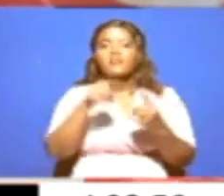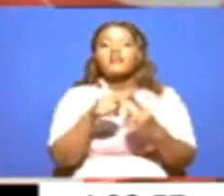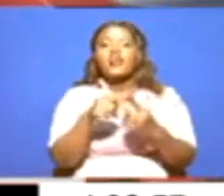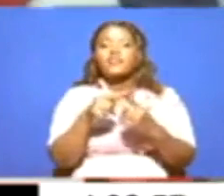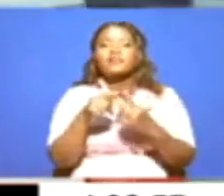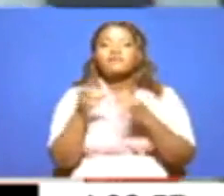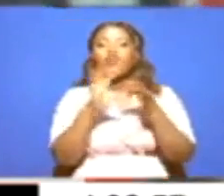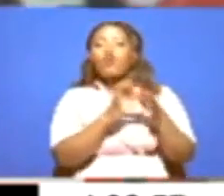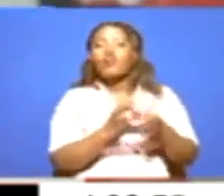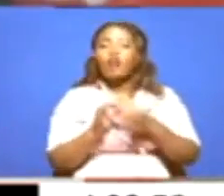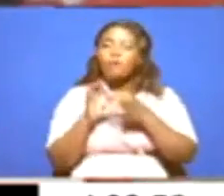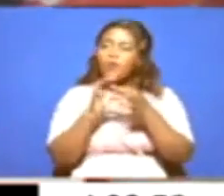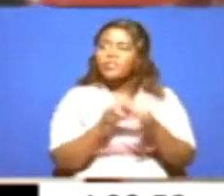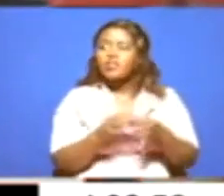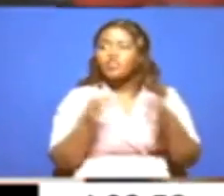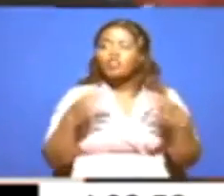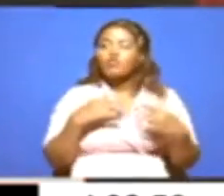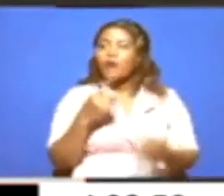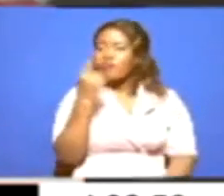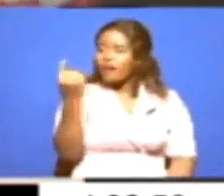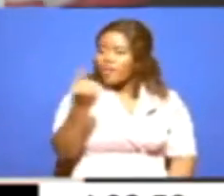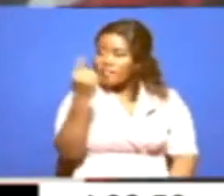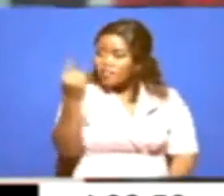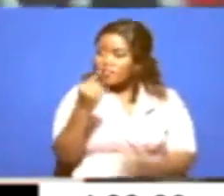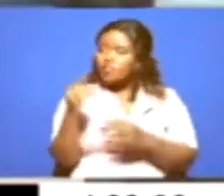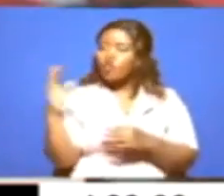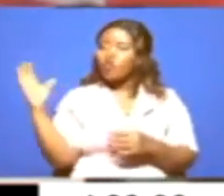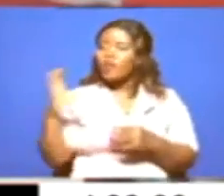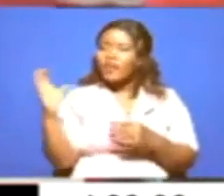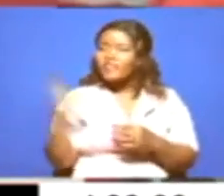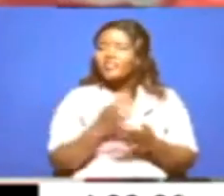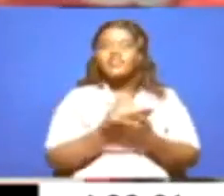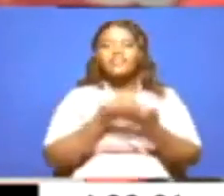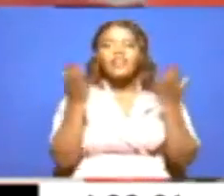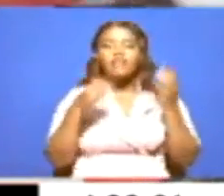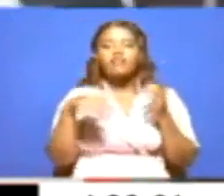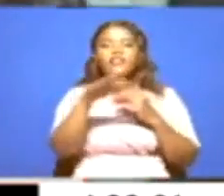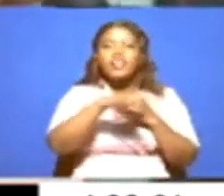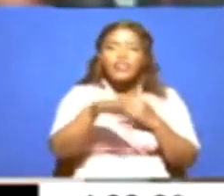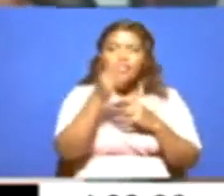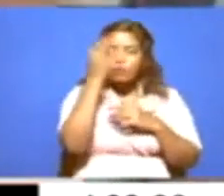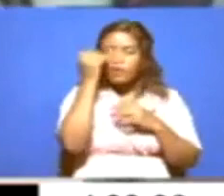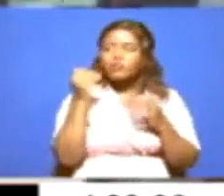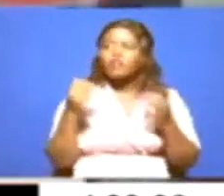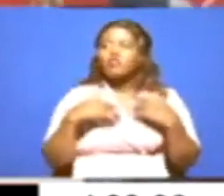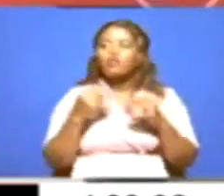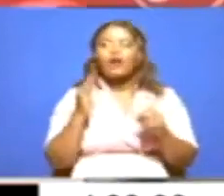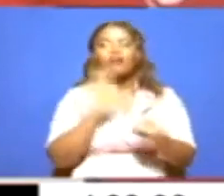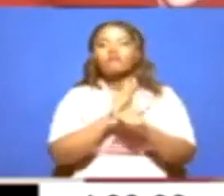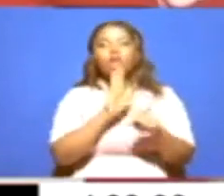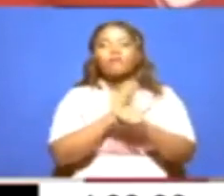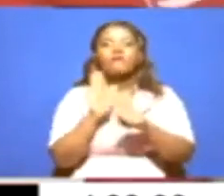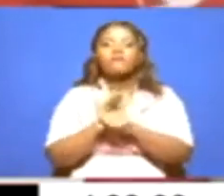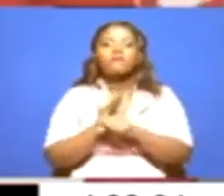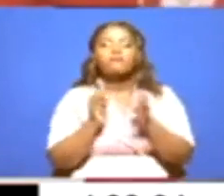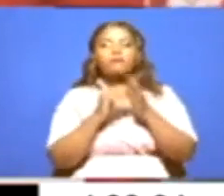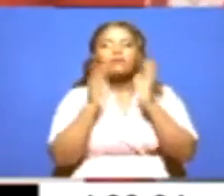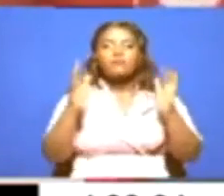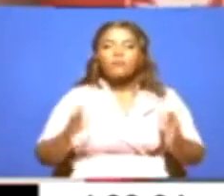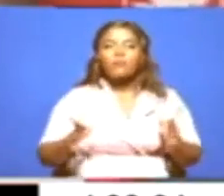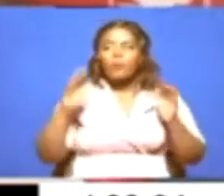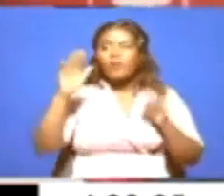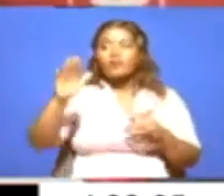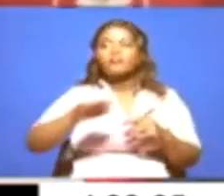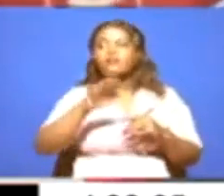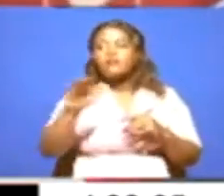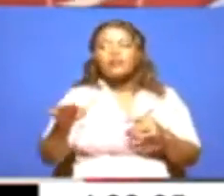Azimio iwe na single candidate katika kila constituency ili tupate wabunge zaidi sana katika bunge letu, tusiwe